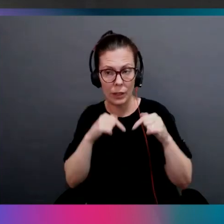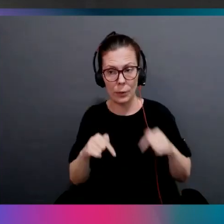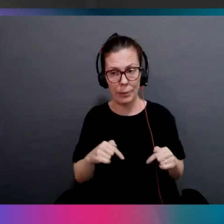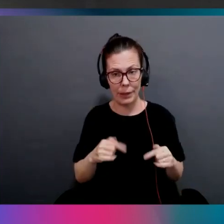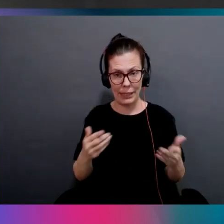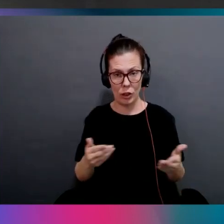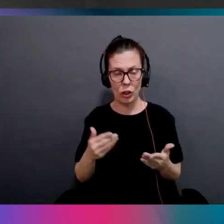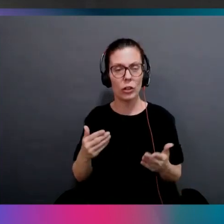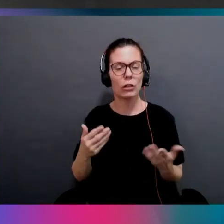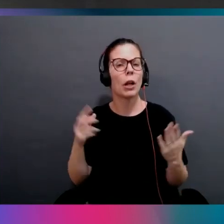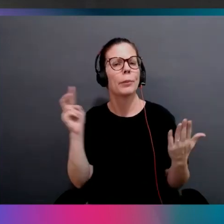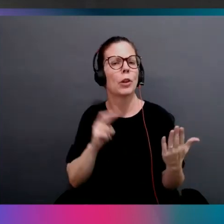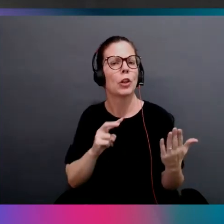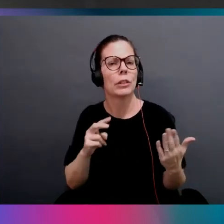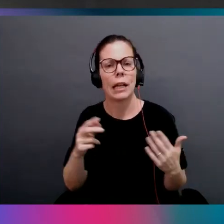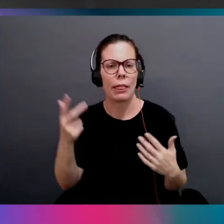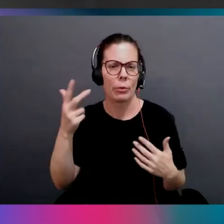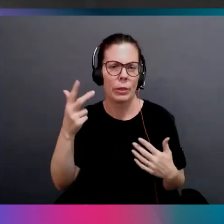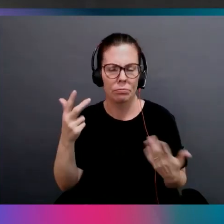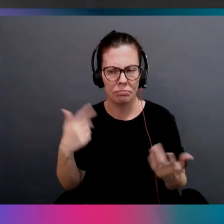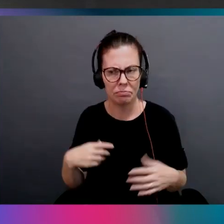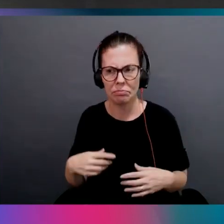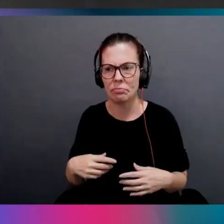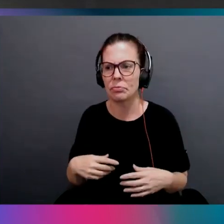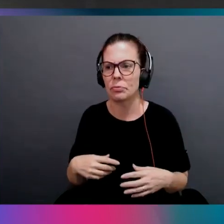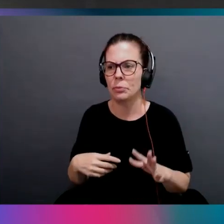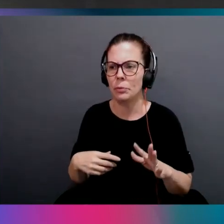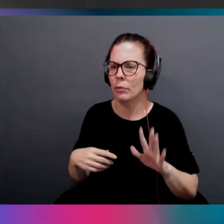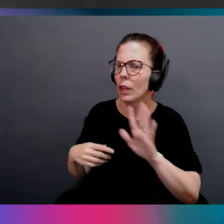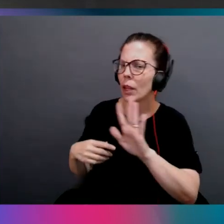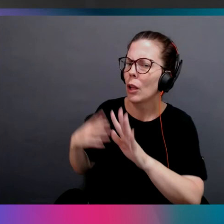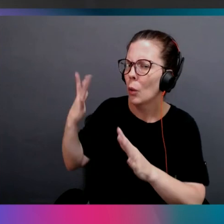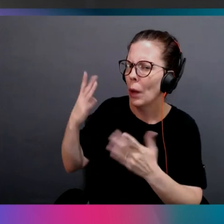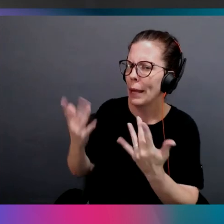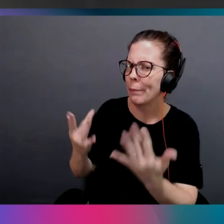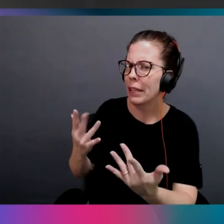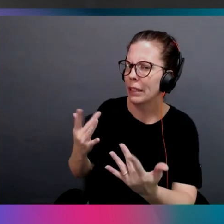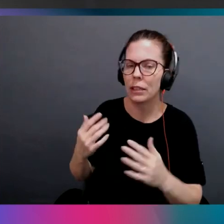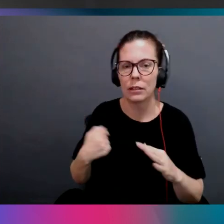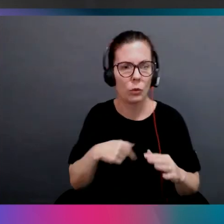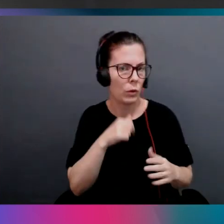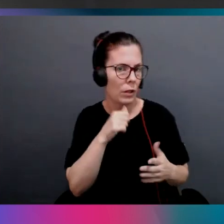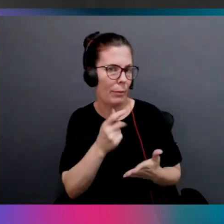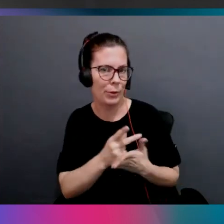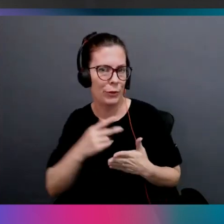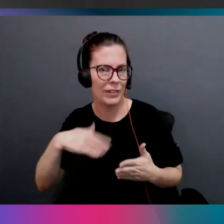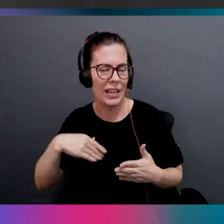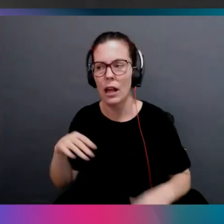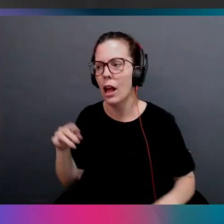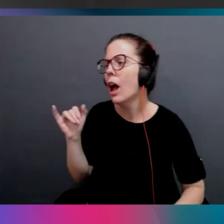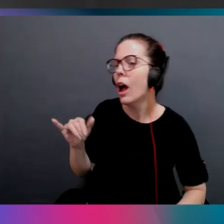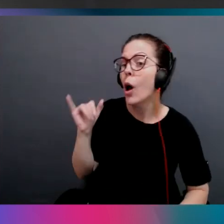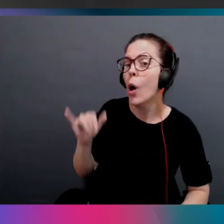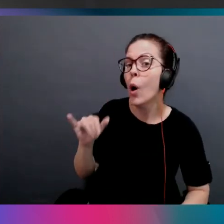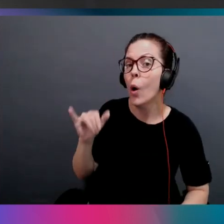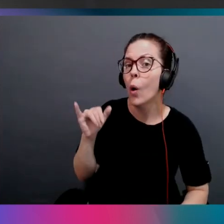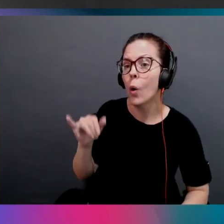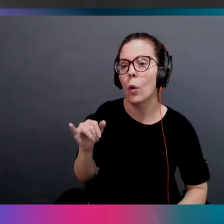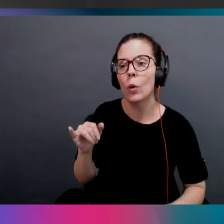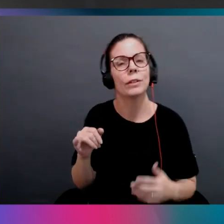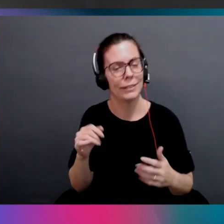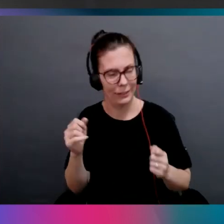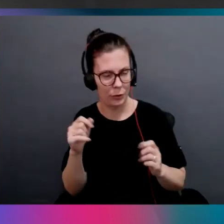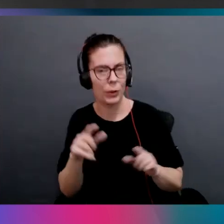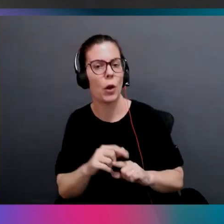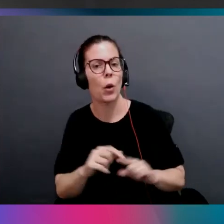go ahead and look at 3. So this is where someone. Why is it pending? Because we haven't approved it. Oh, okay. So this is where we would come back, and we